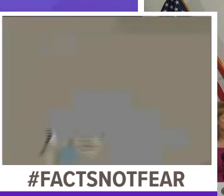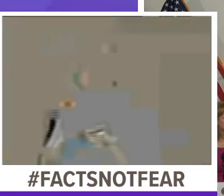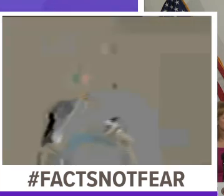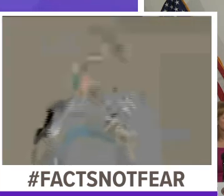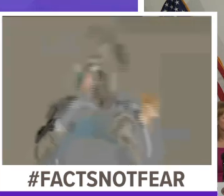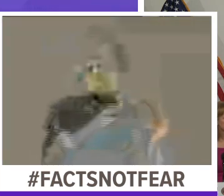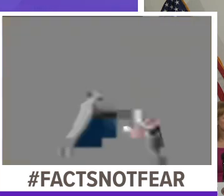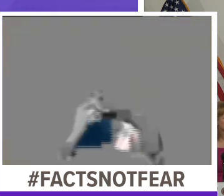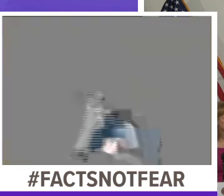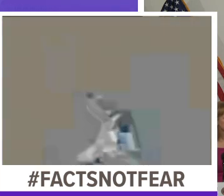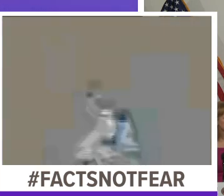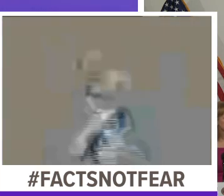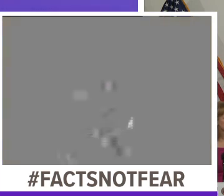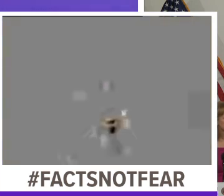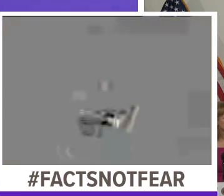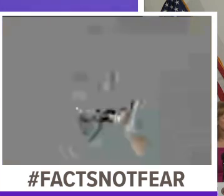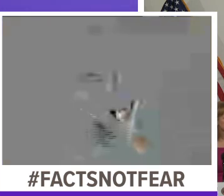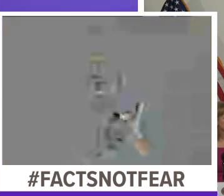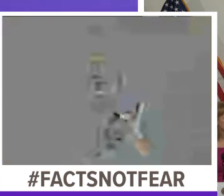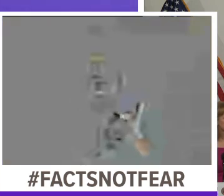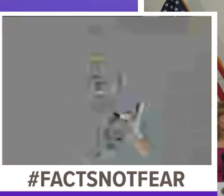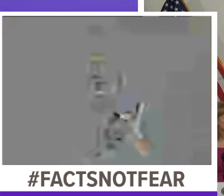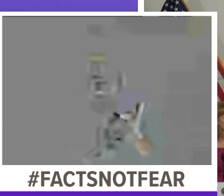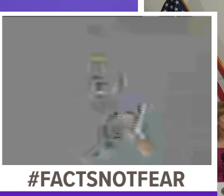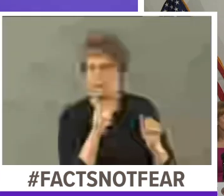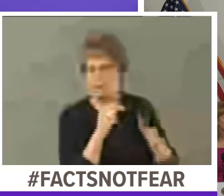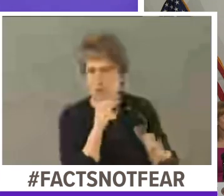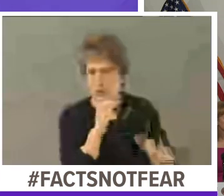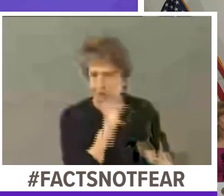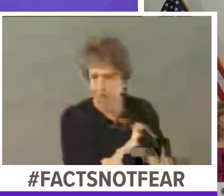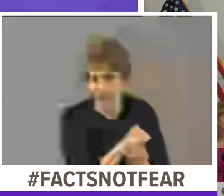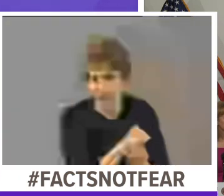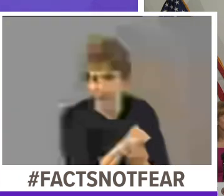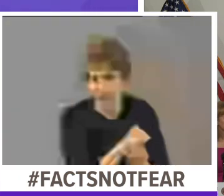that. Today, Arizona is below 1.